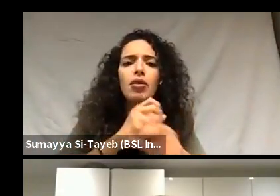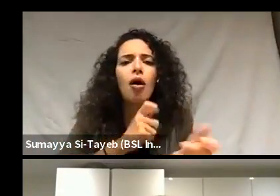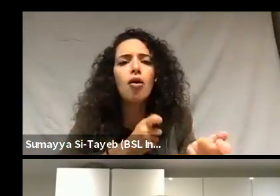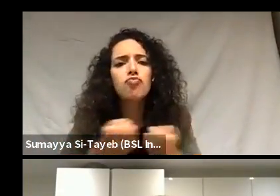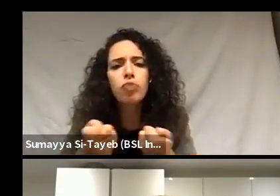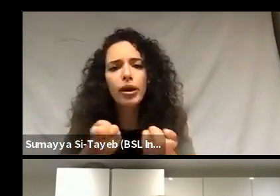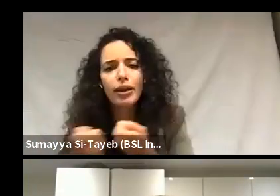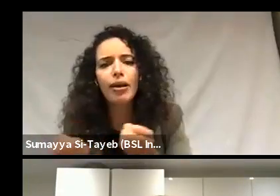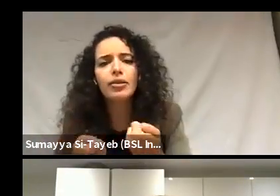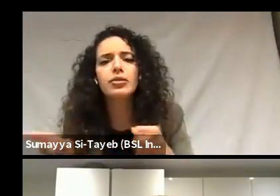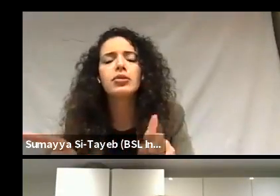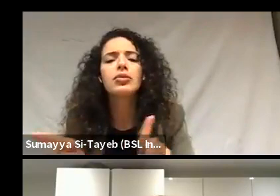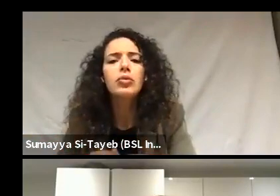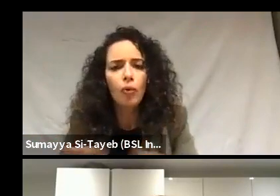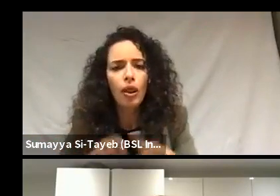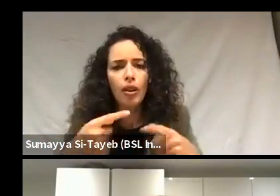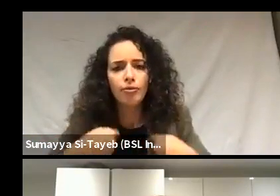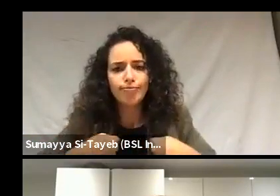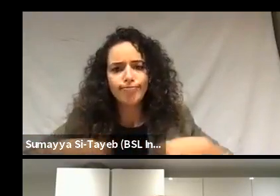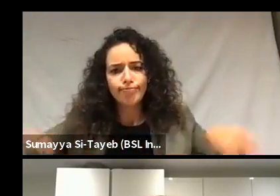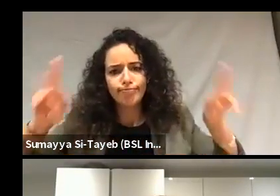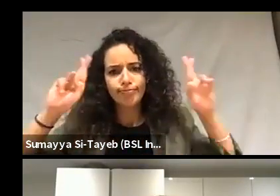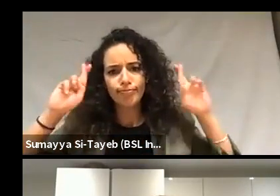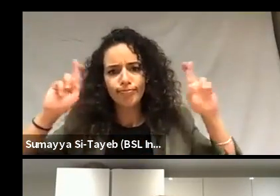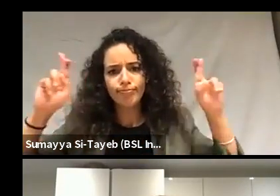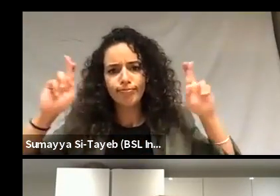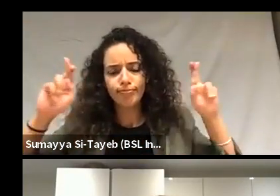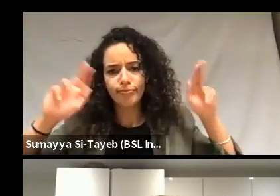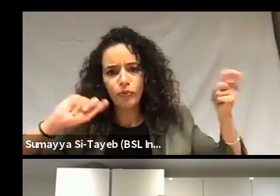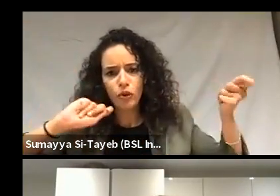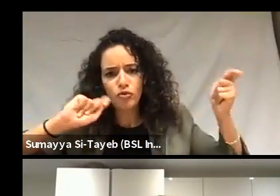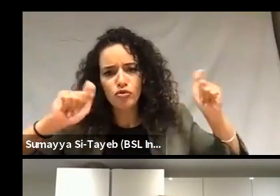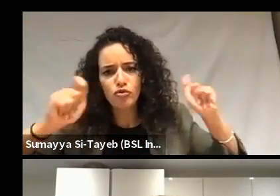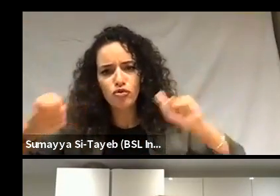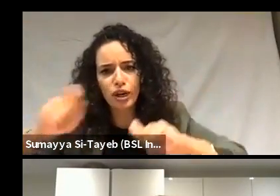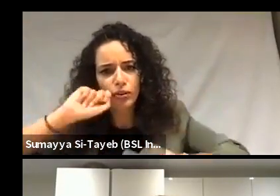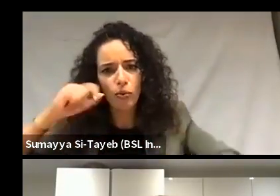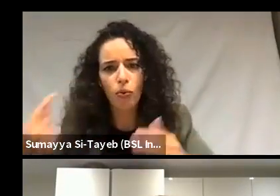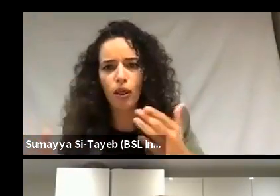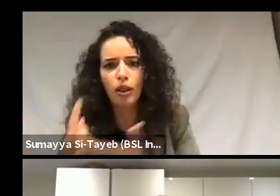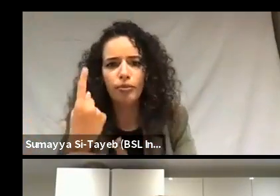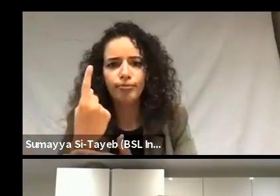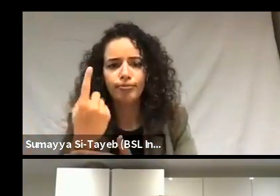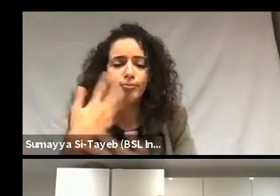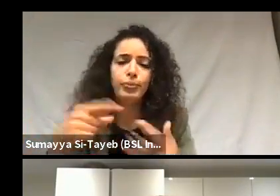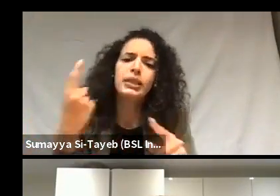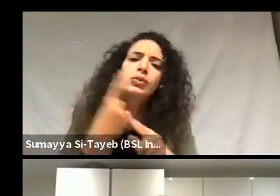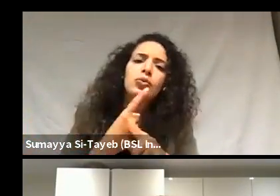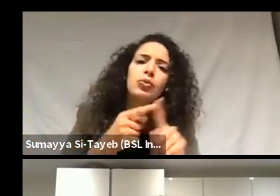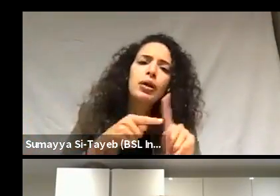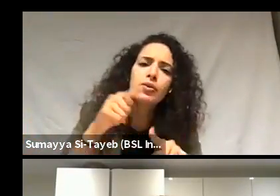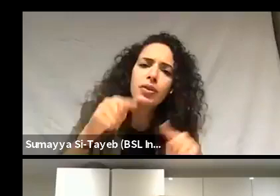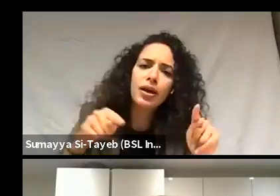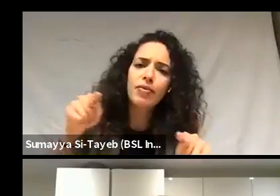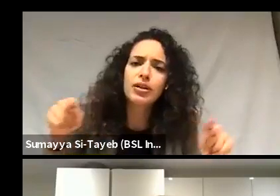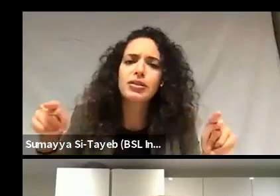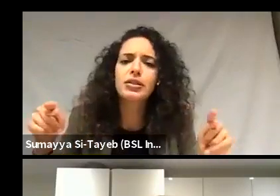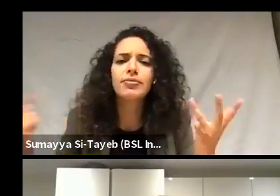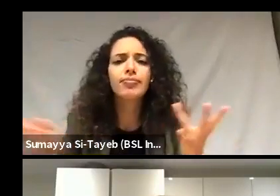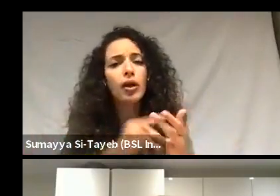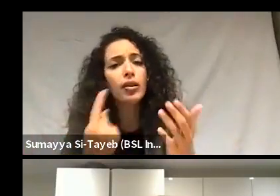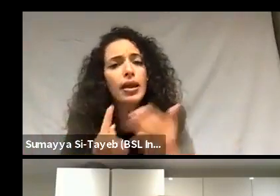we hope that, you know, change is afoot. We've spoken a little bit about diversity. We have another